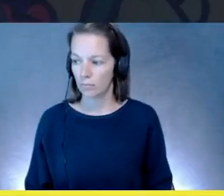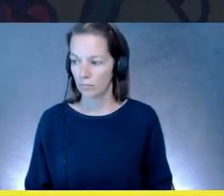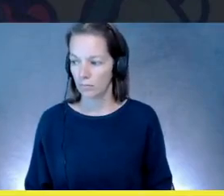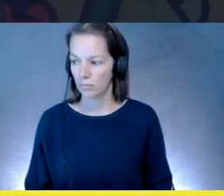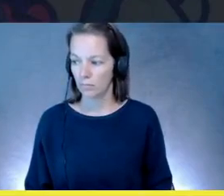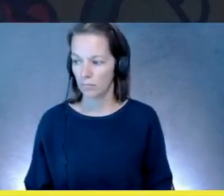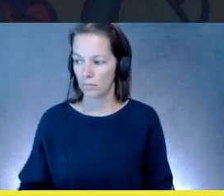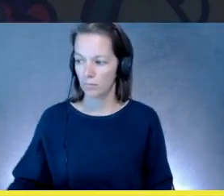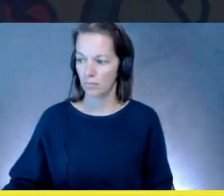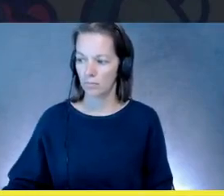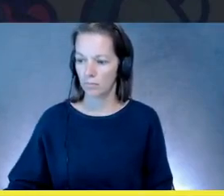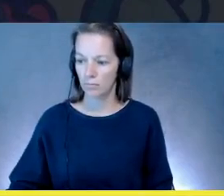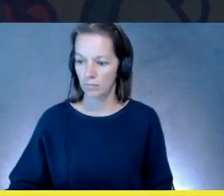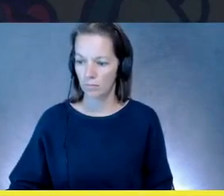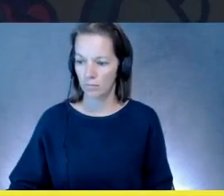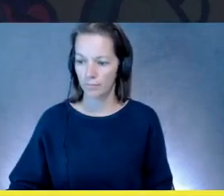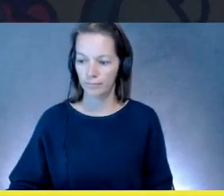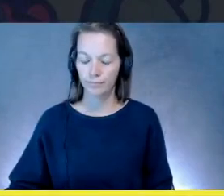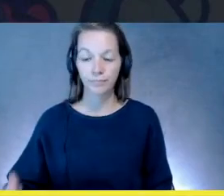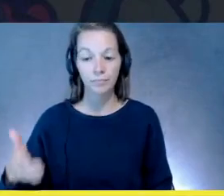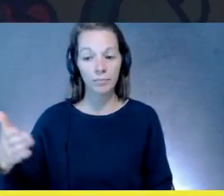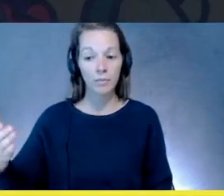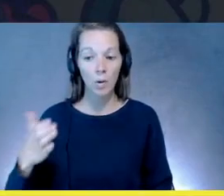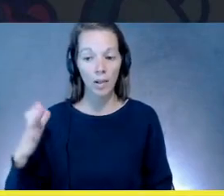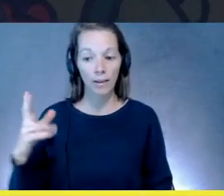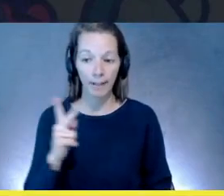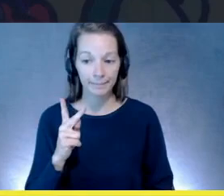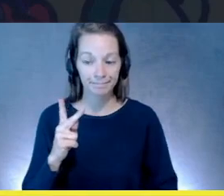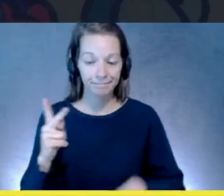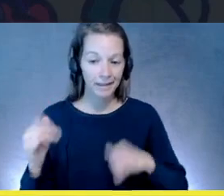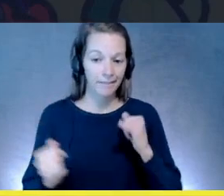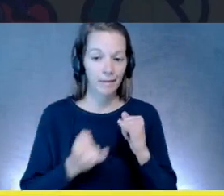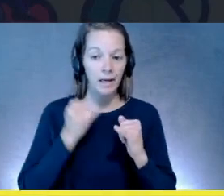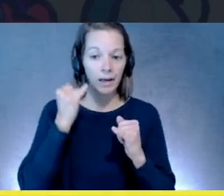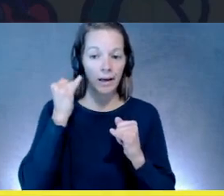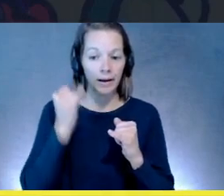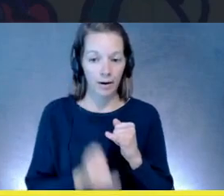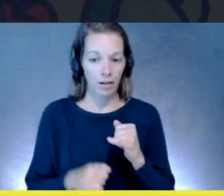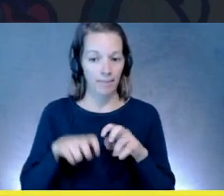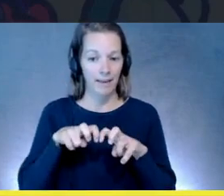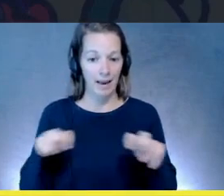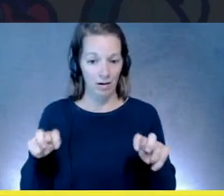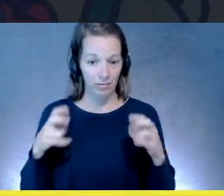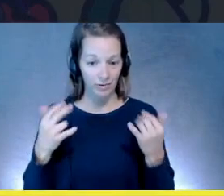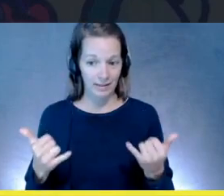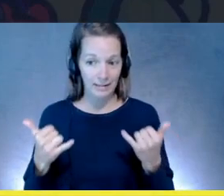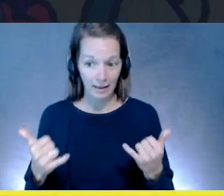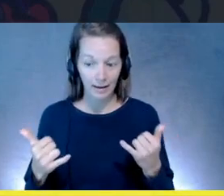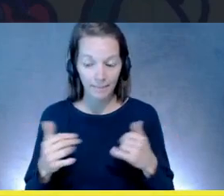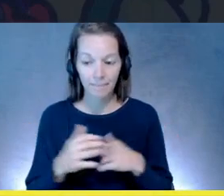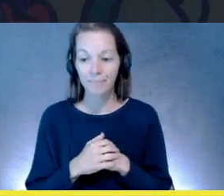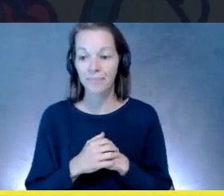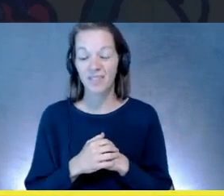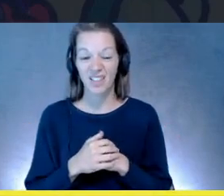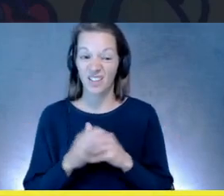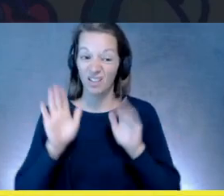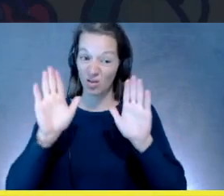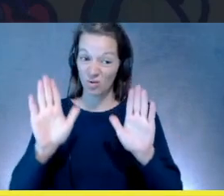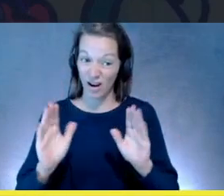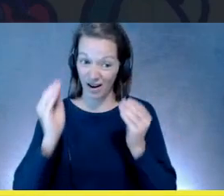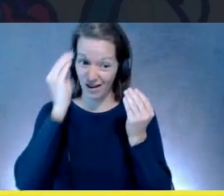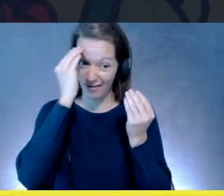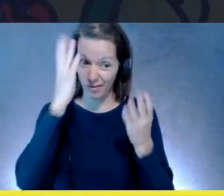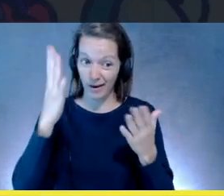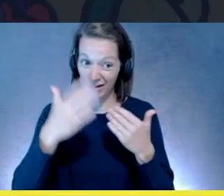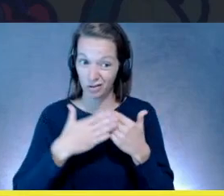Welcome back. It's now time for the final panel of our day. We still have a lot of great material that's going to cover